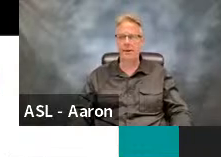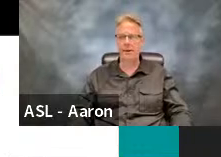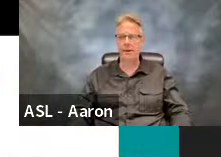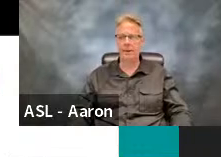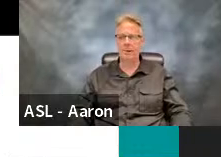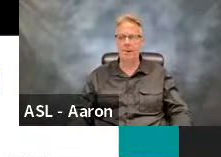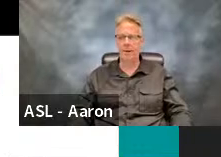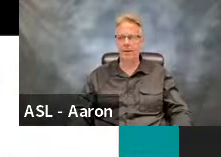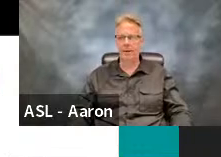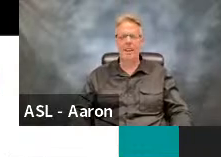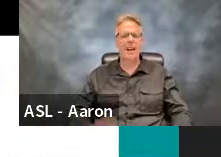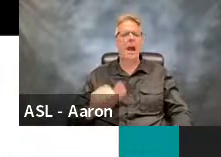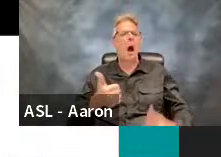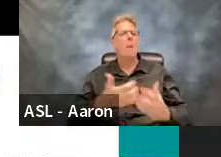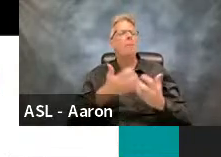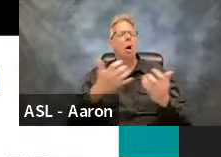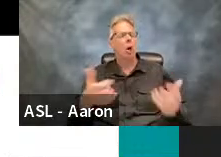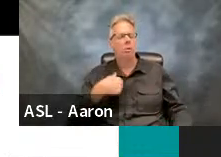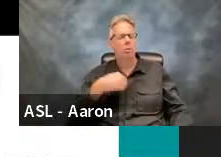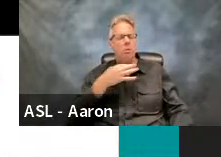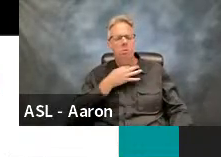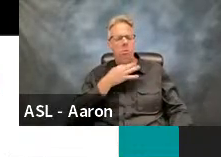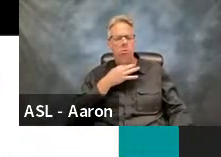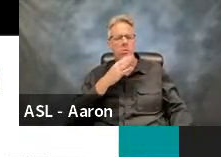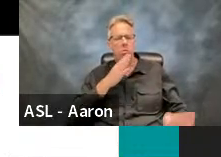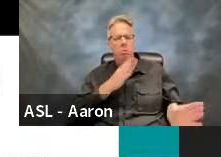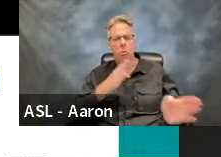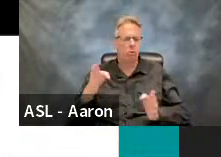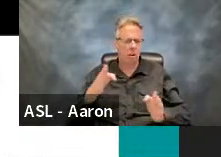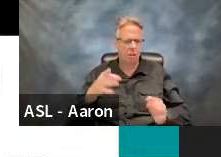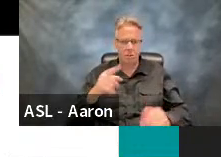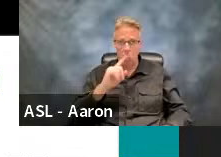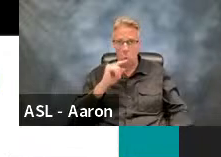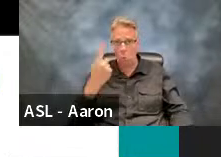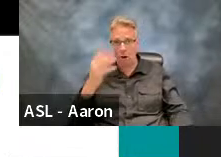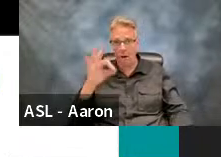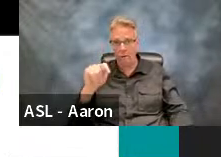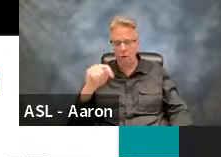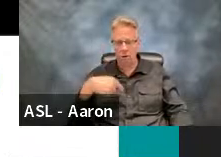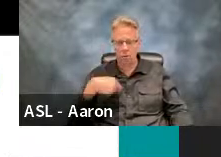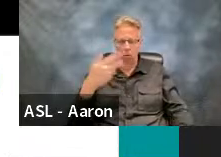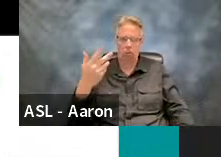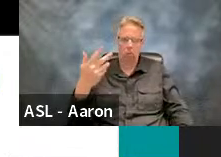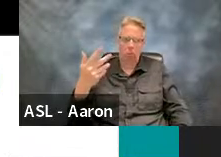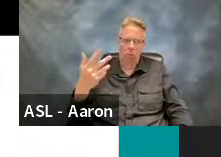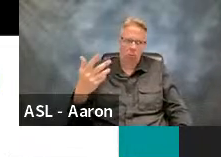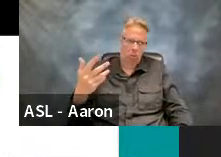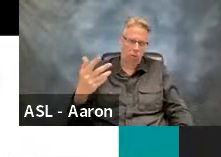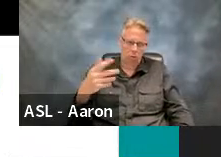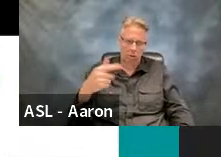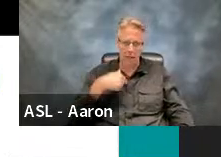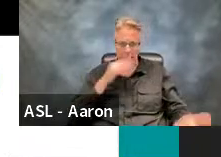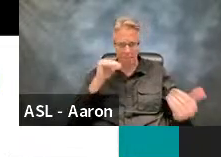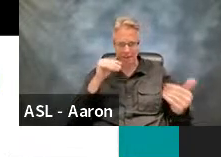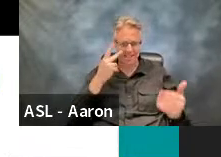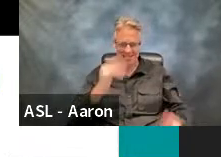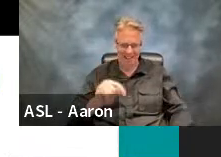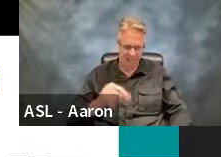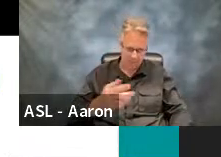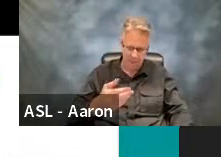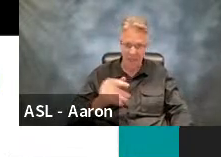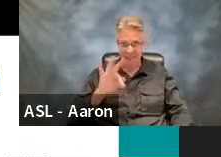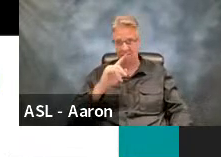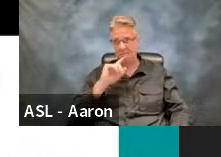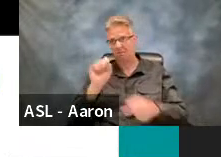Yes. By how much is it? How much does it move over? I guess if it's only like a foot, then that, I wouldn't expect you to redo the map. But if